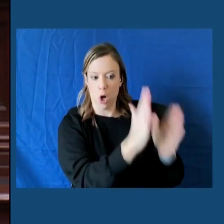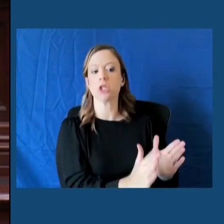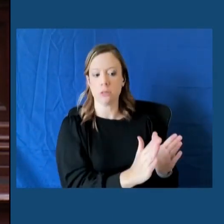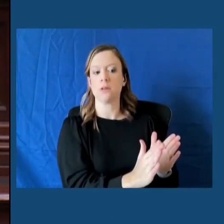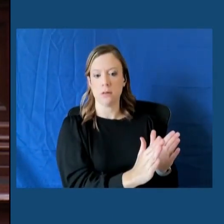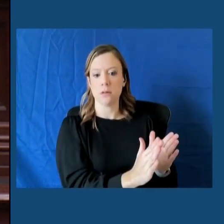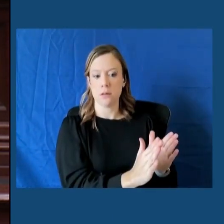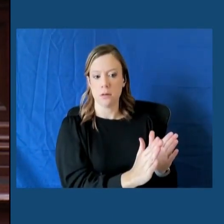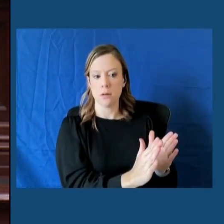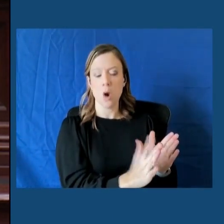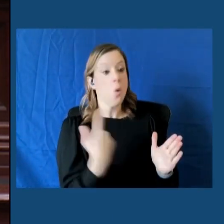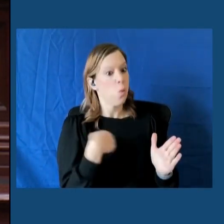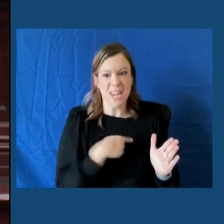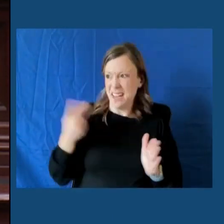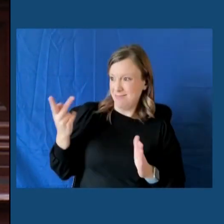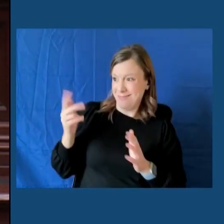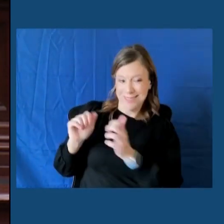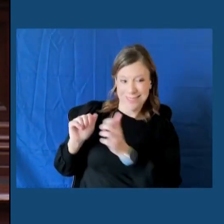much.